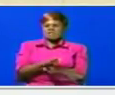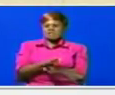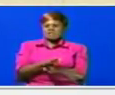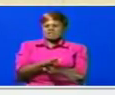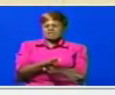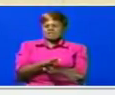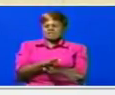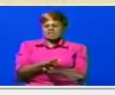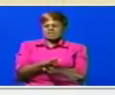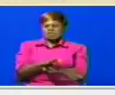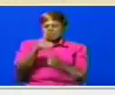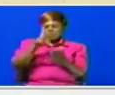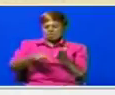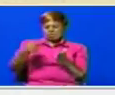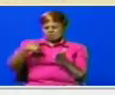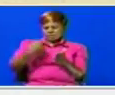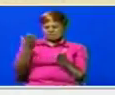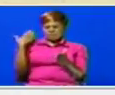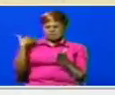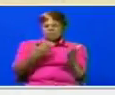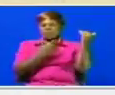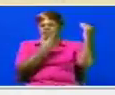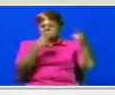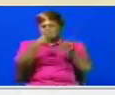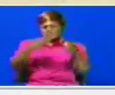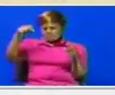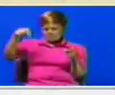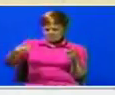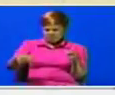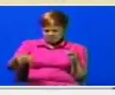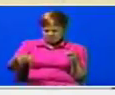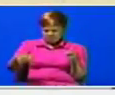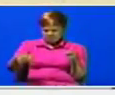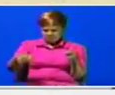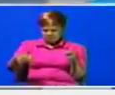trajectory that we had expected early this year into the medium term.